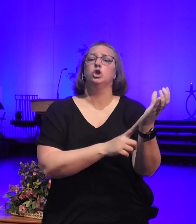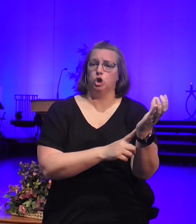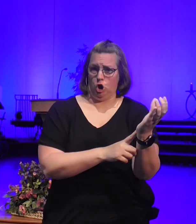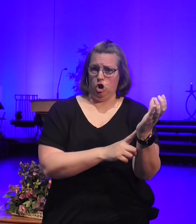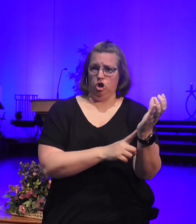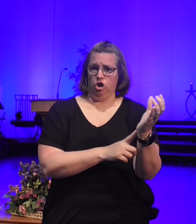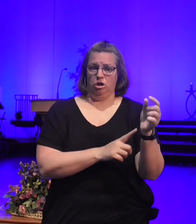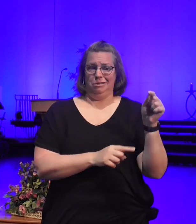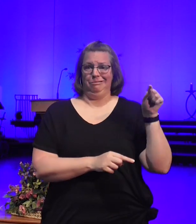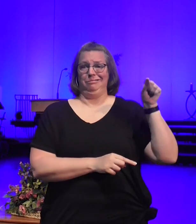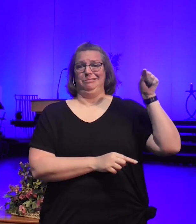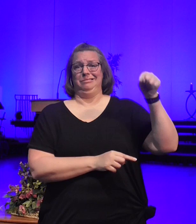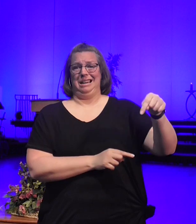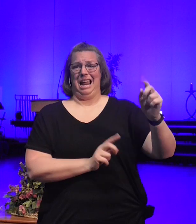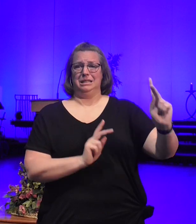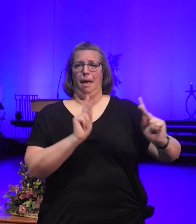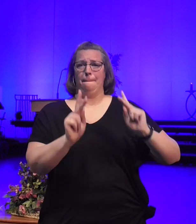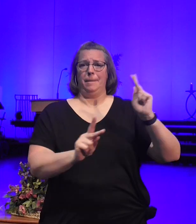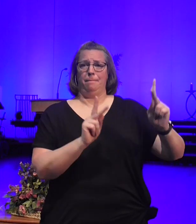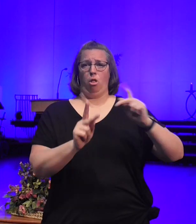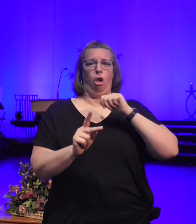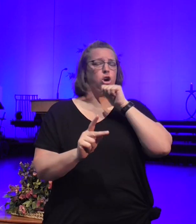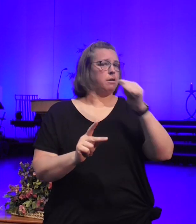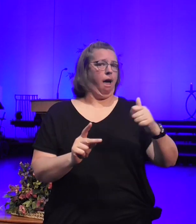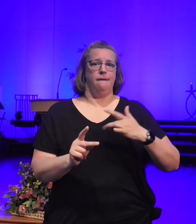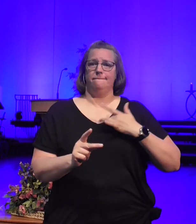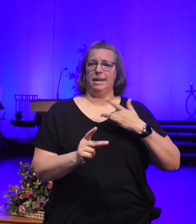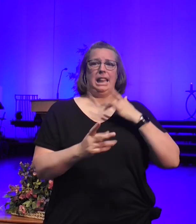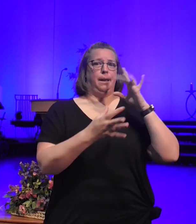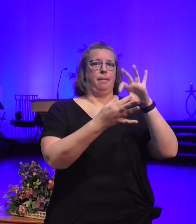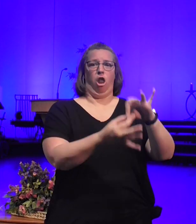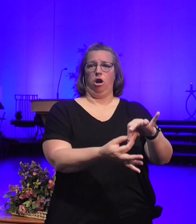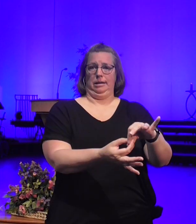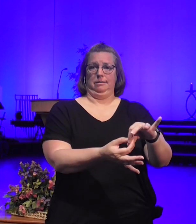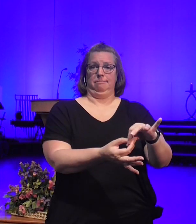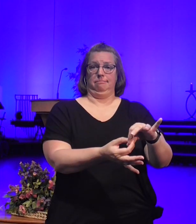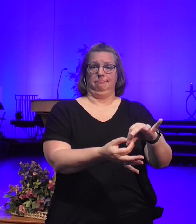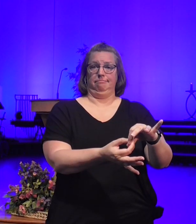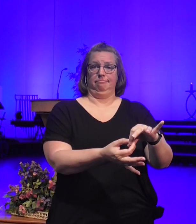it has to do with people who aren't feeling a sense of belonging.